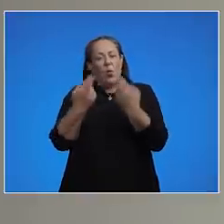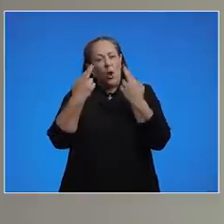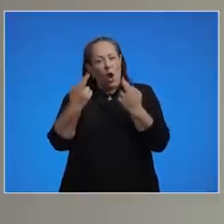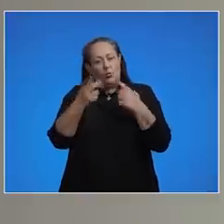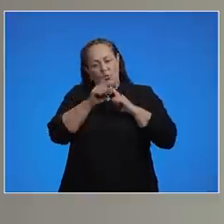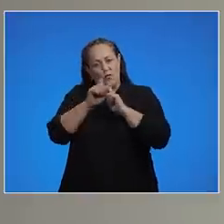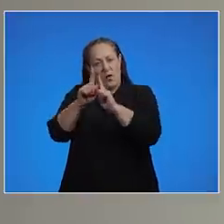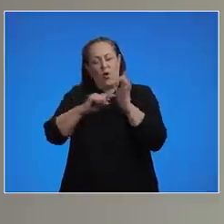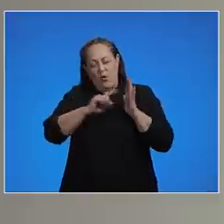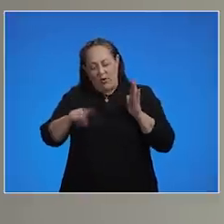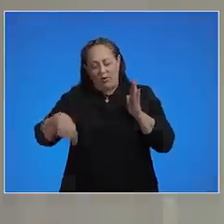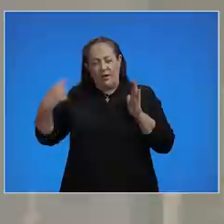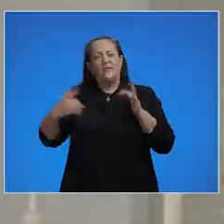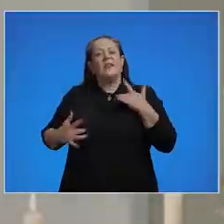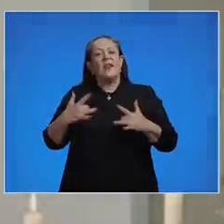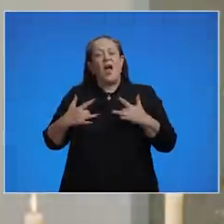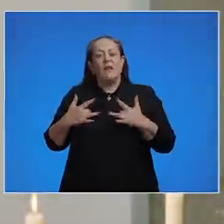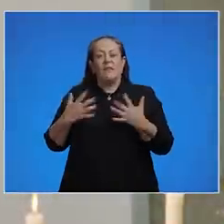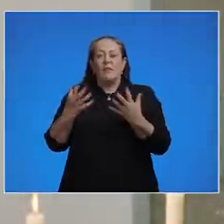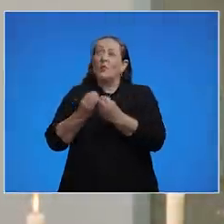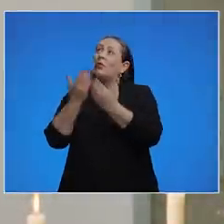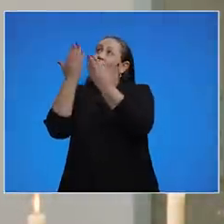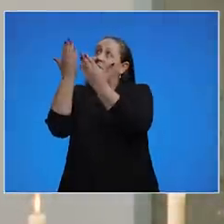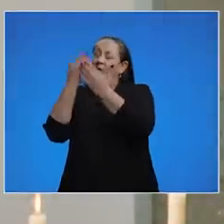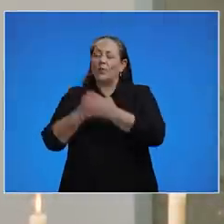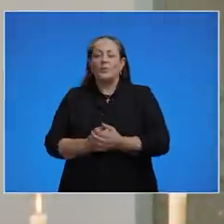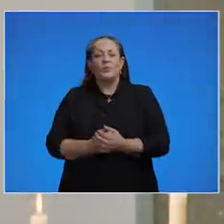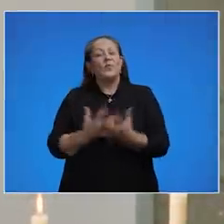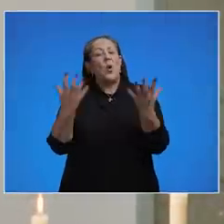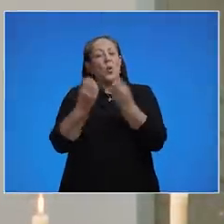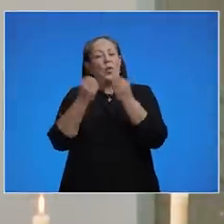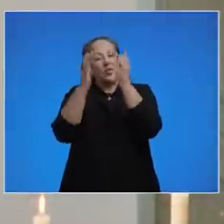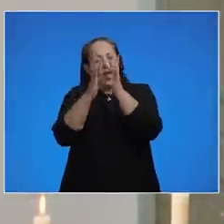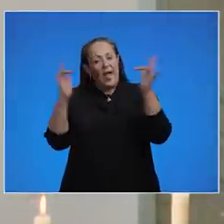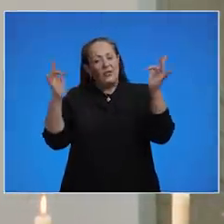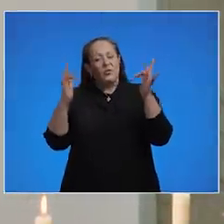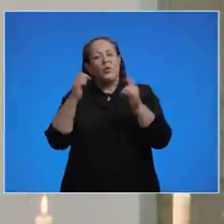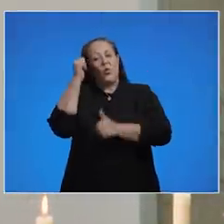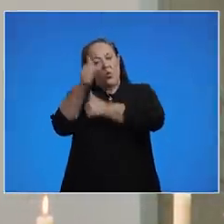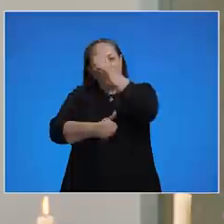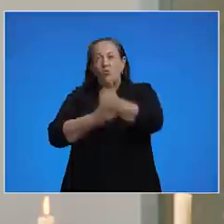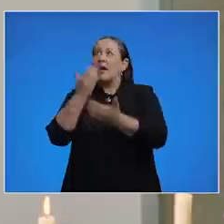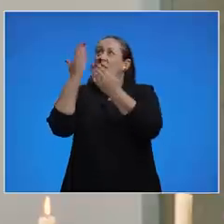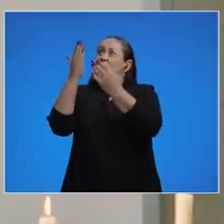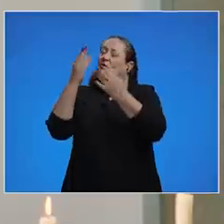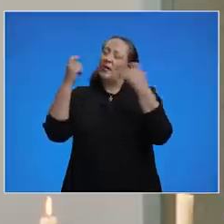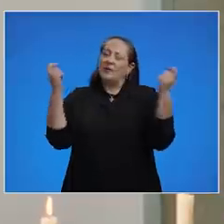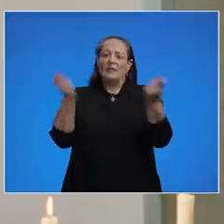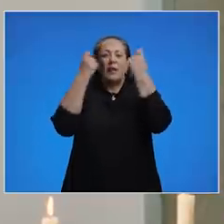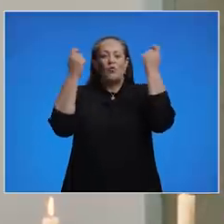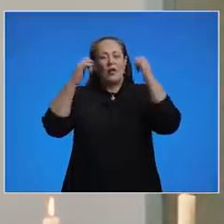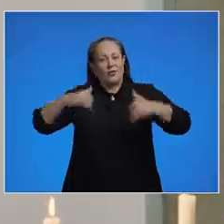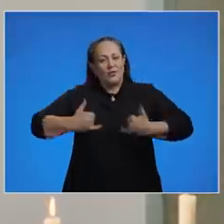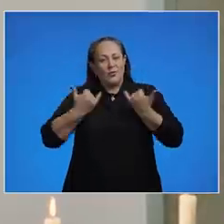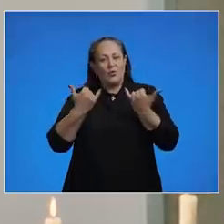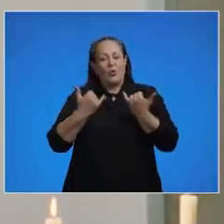dead, we hope for an everlasting share in the Paschal mystery. And so with all the angels, we praise you,